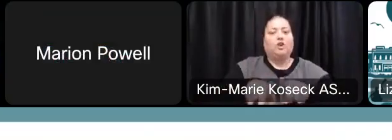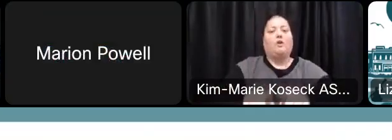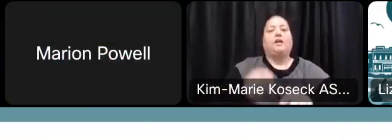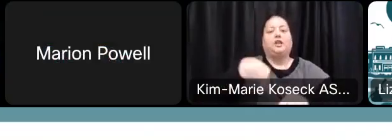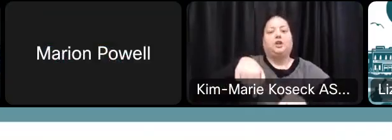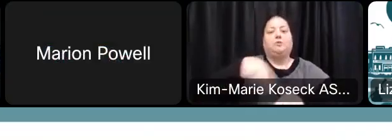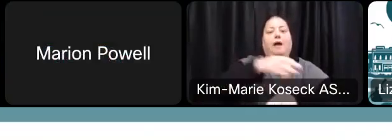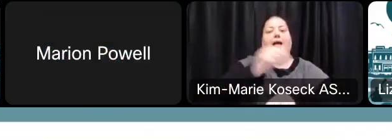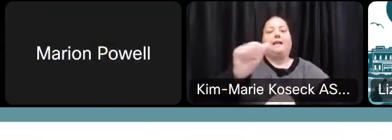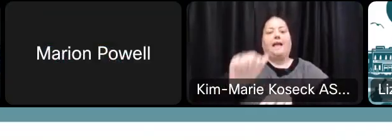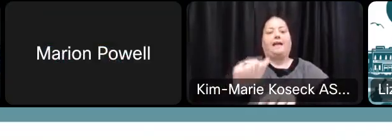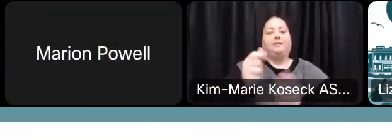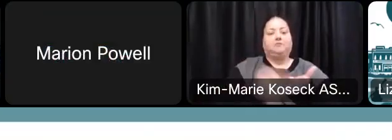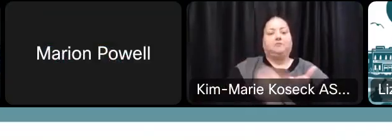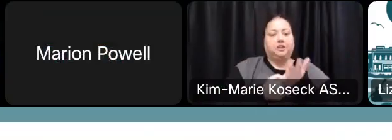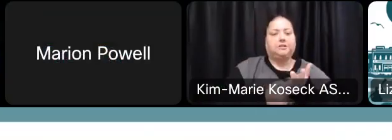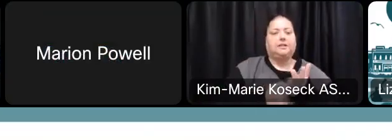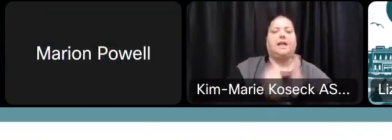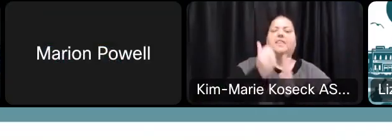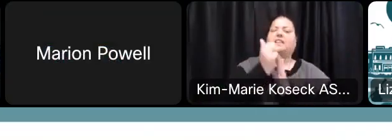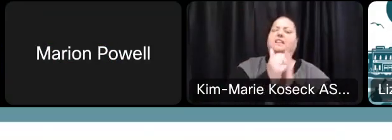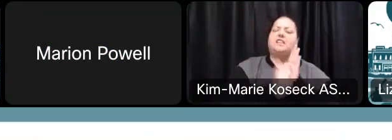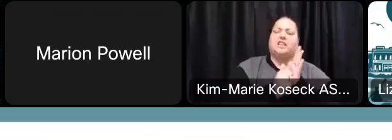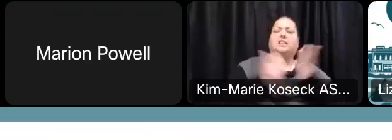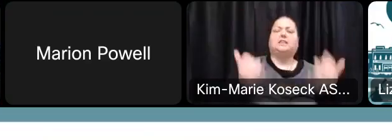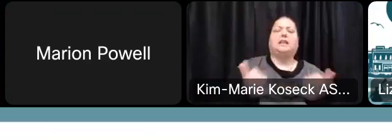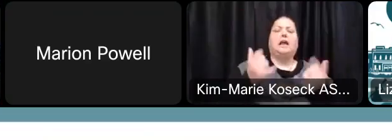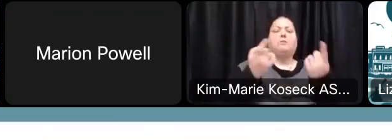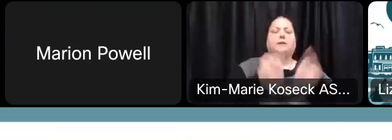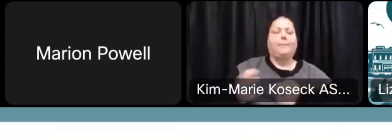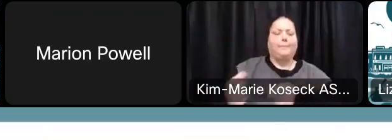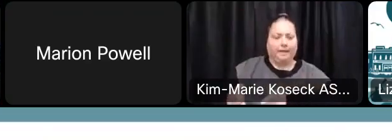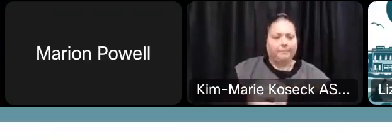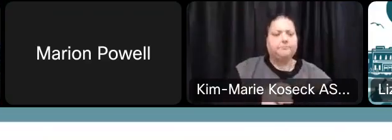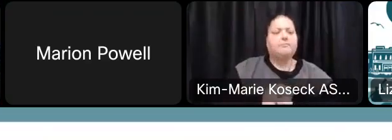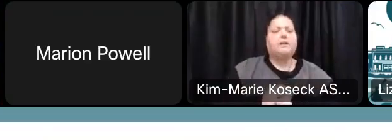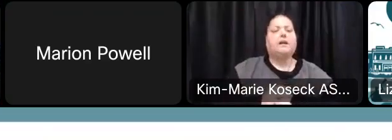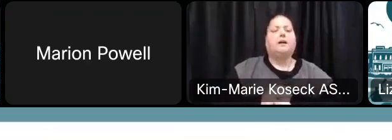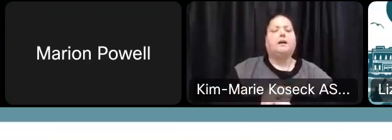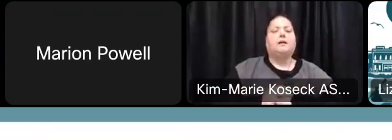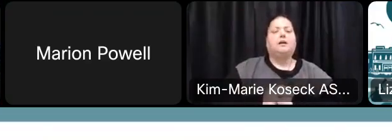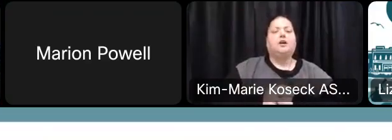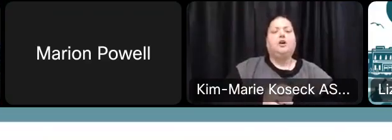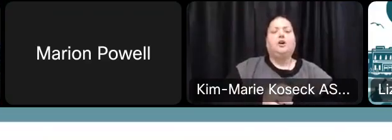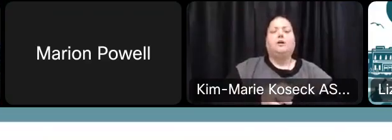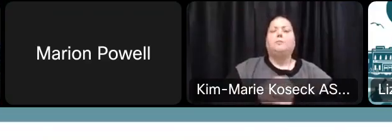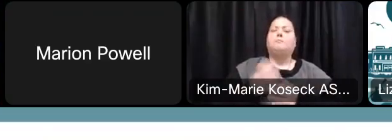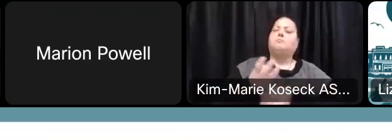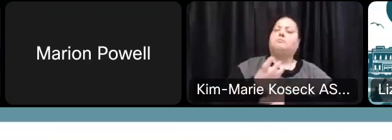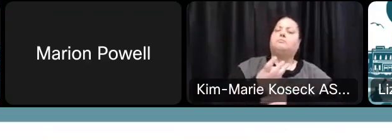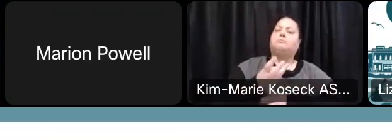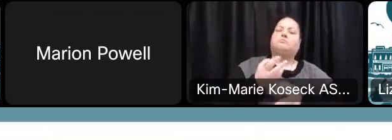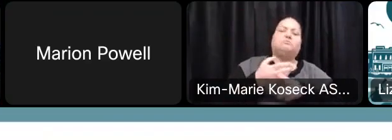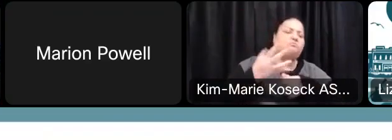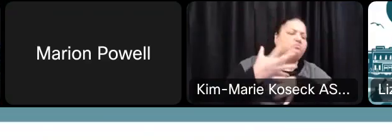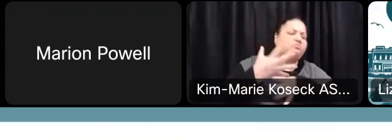discussion portions. So here's just an outline of what we'll be walking through today. We're going to briefly go